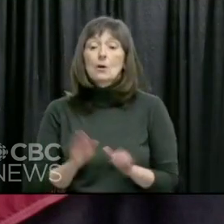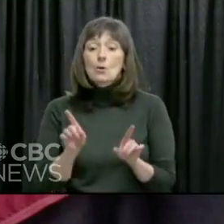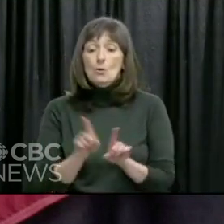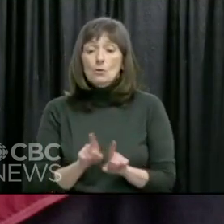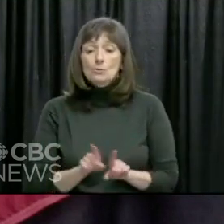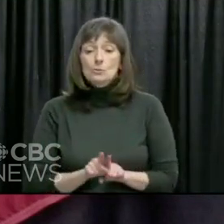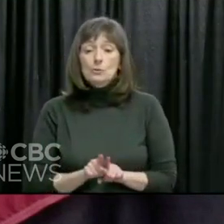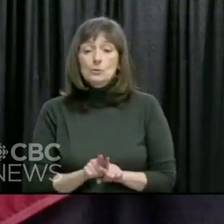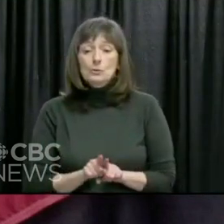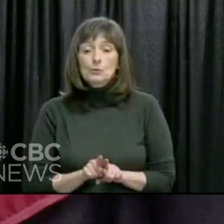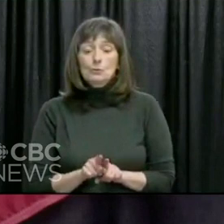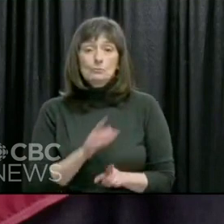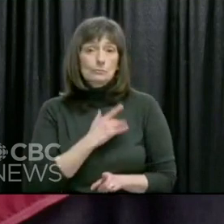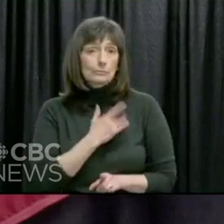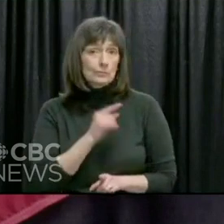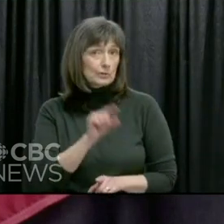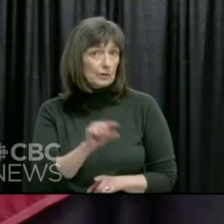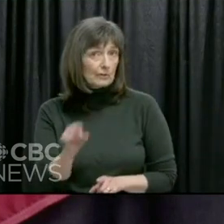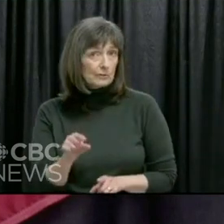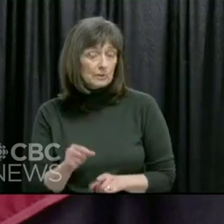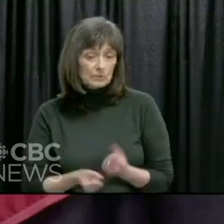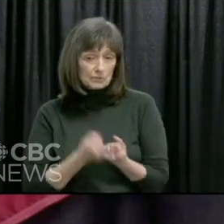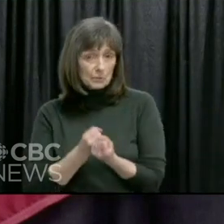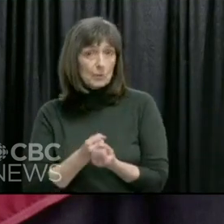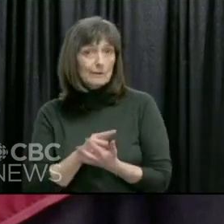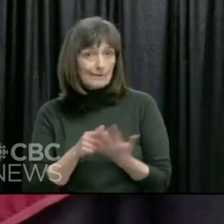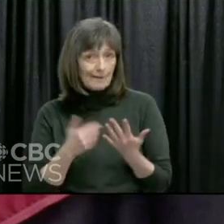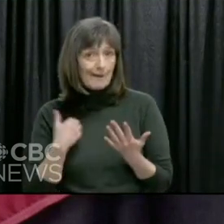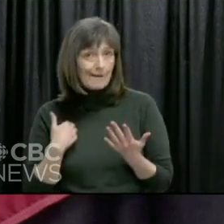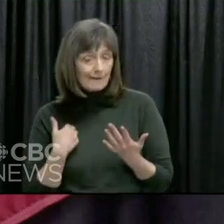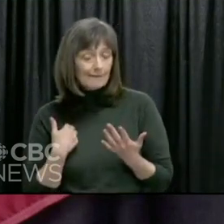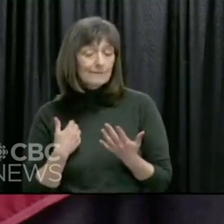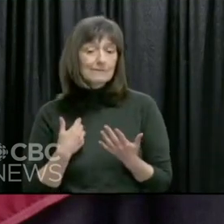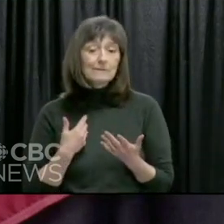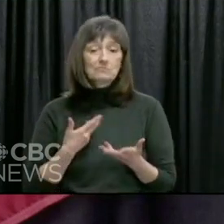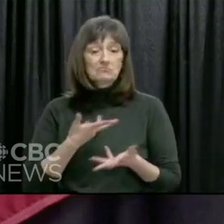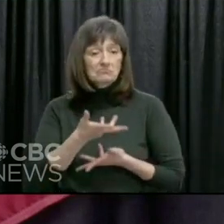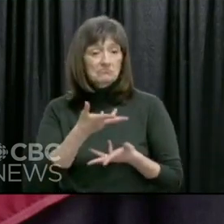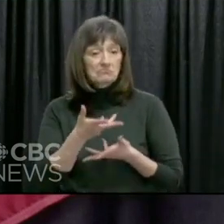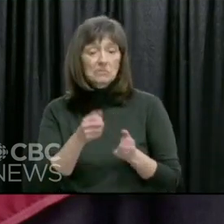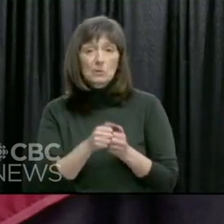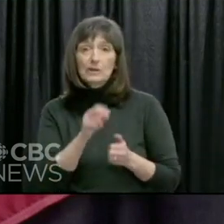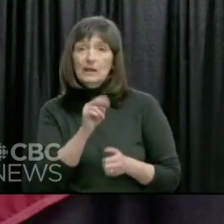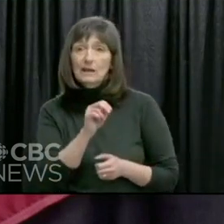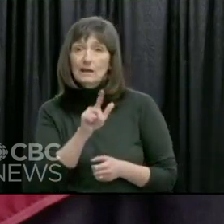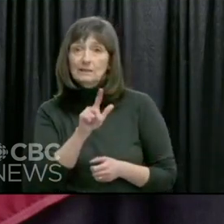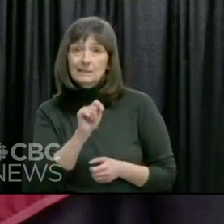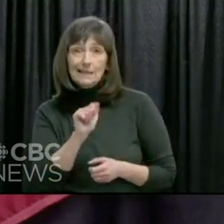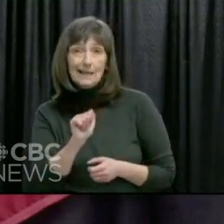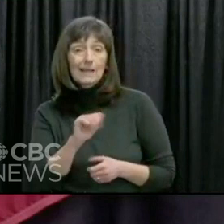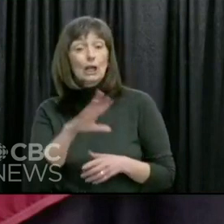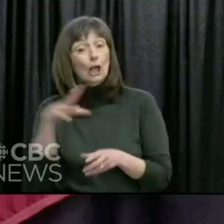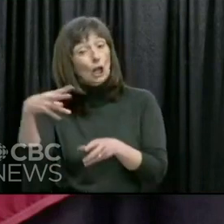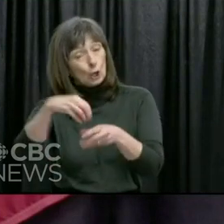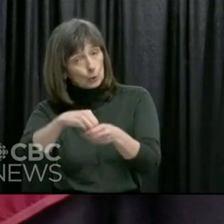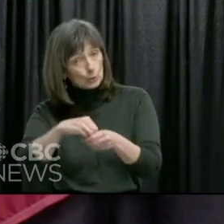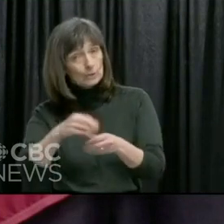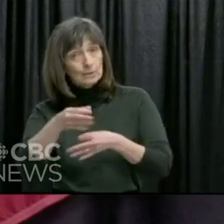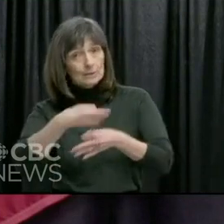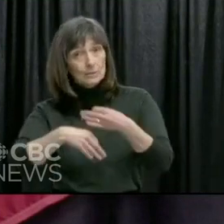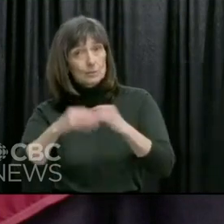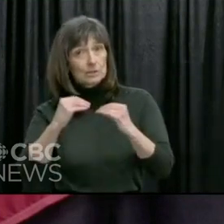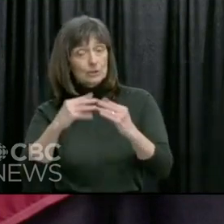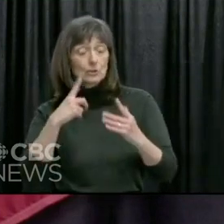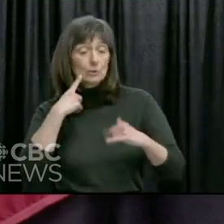within, you know, the provincial government to support, you know, to work with the NLTA and therefore substitute teachers as well. That work will continue to